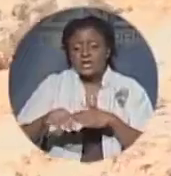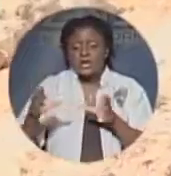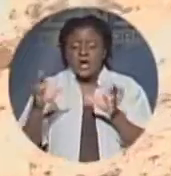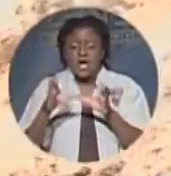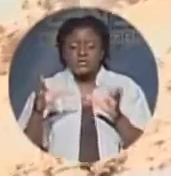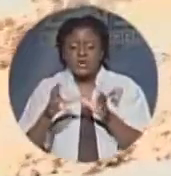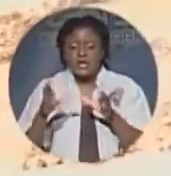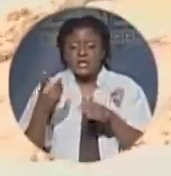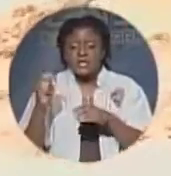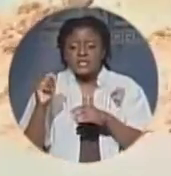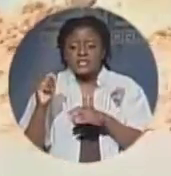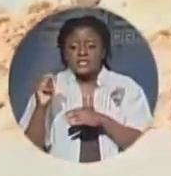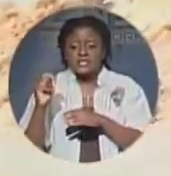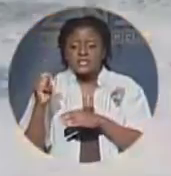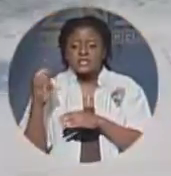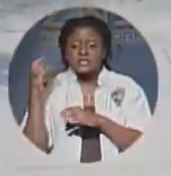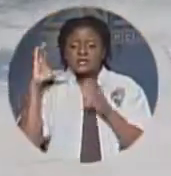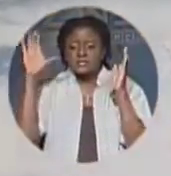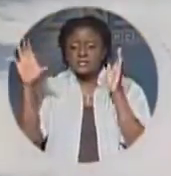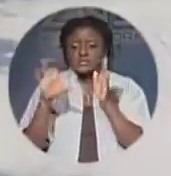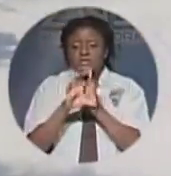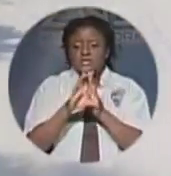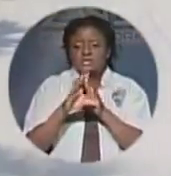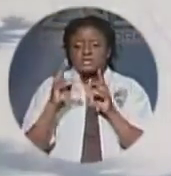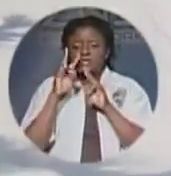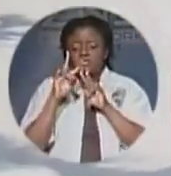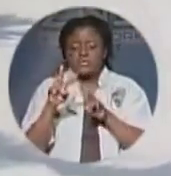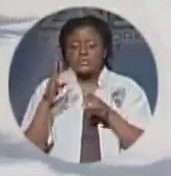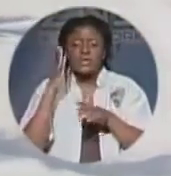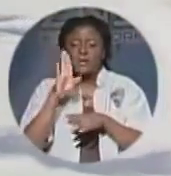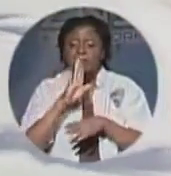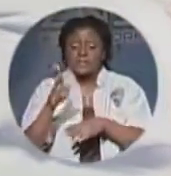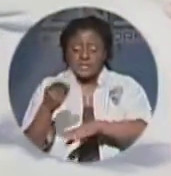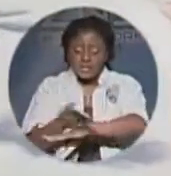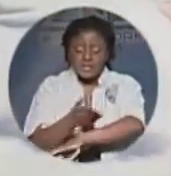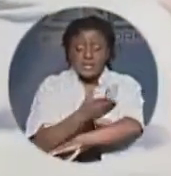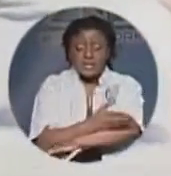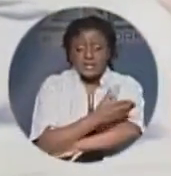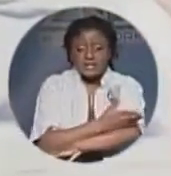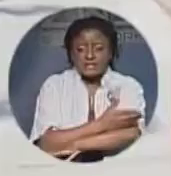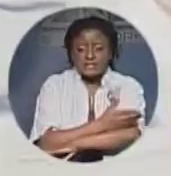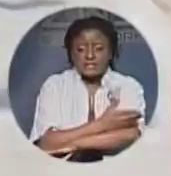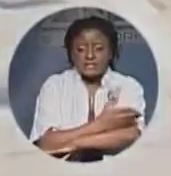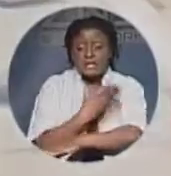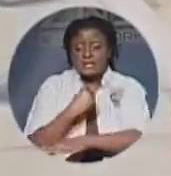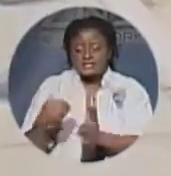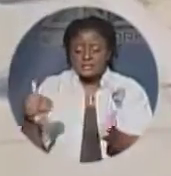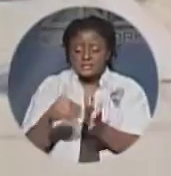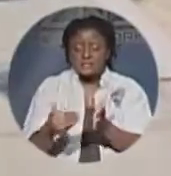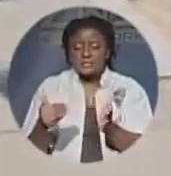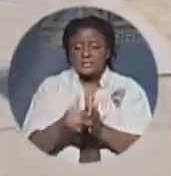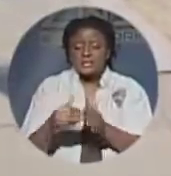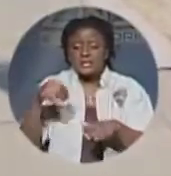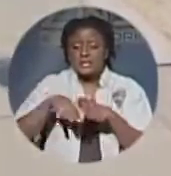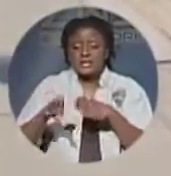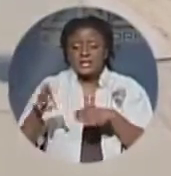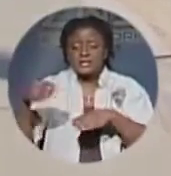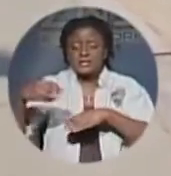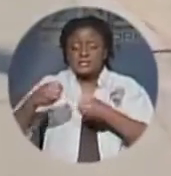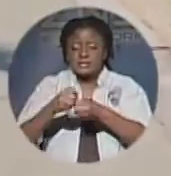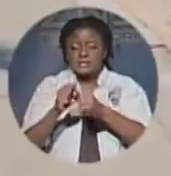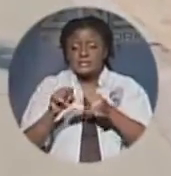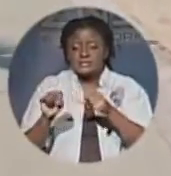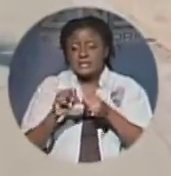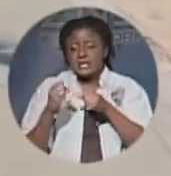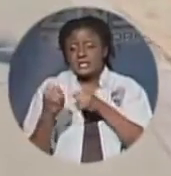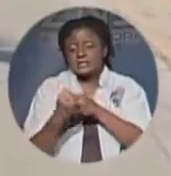Management, the scenic view is expected to not only be enhanced in shoreline and seawalls, but more than double in beach size. Minister of Public Works